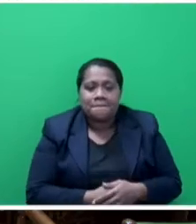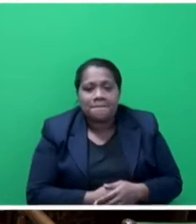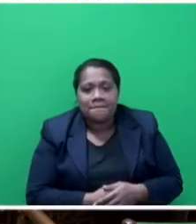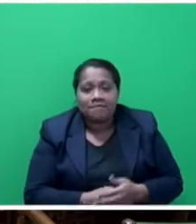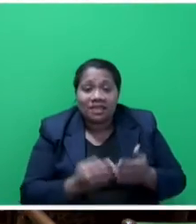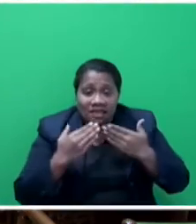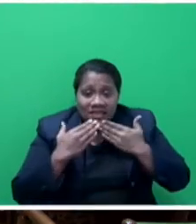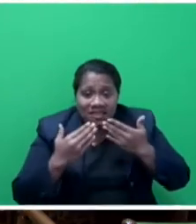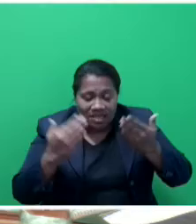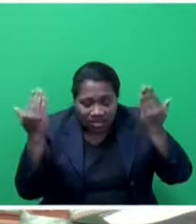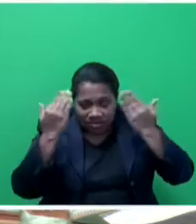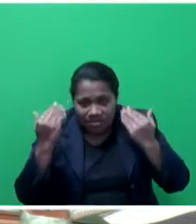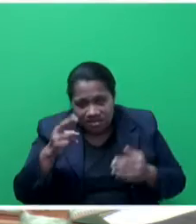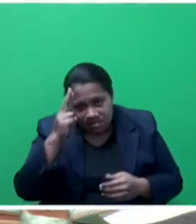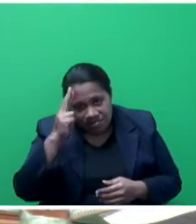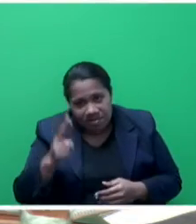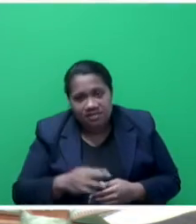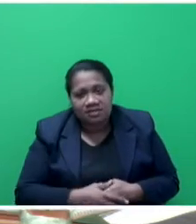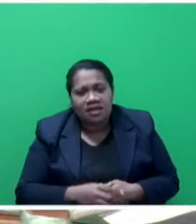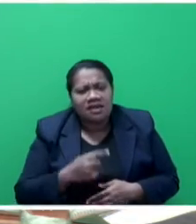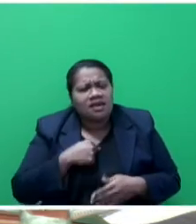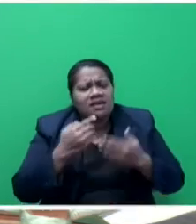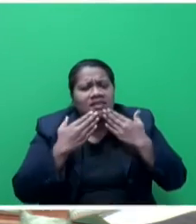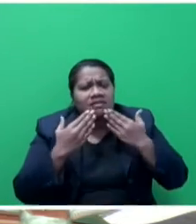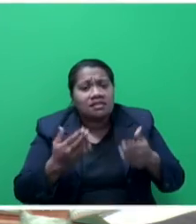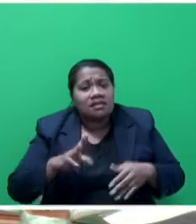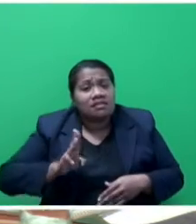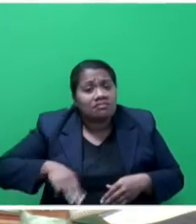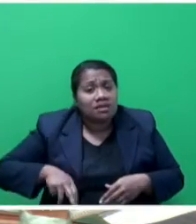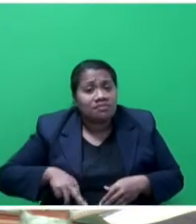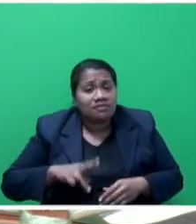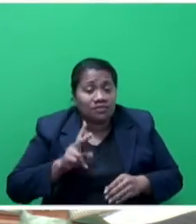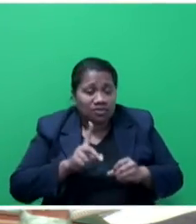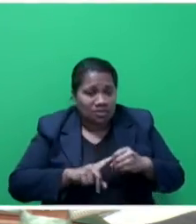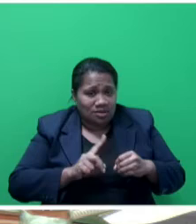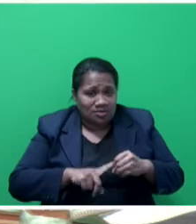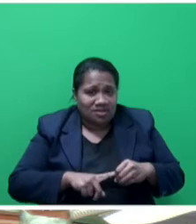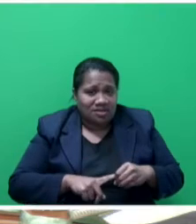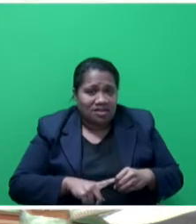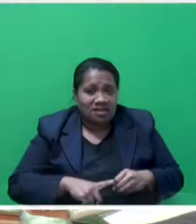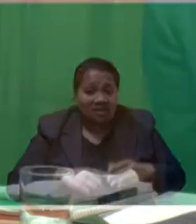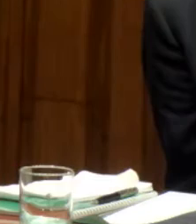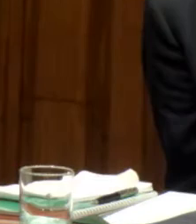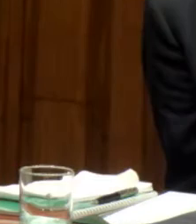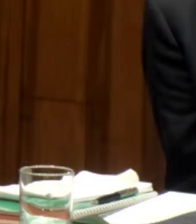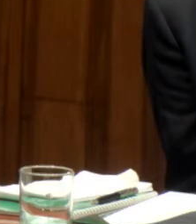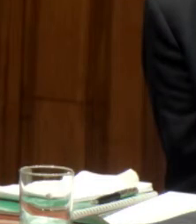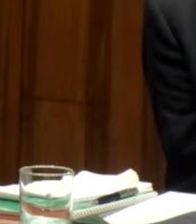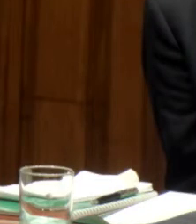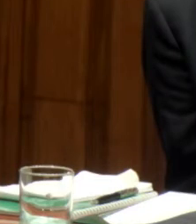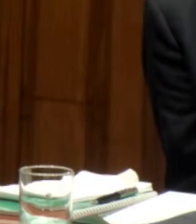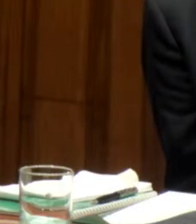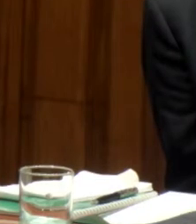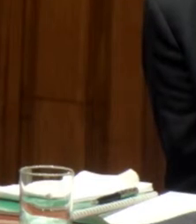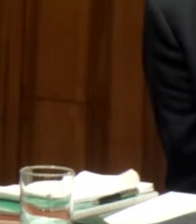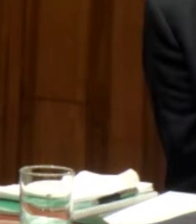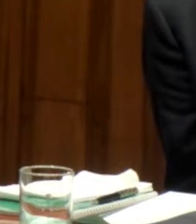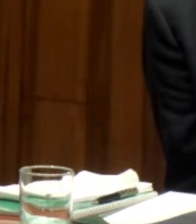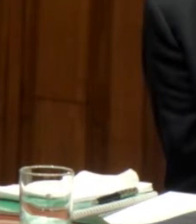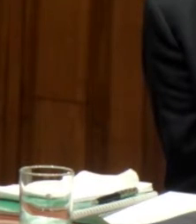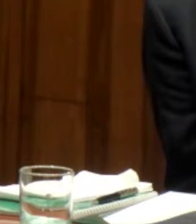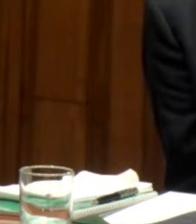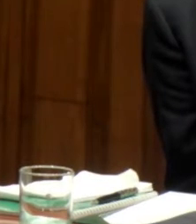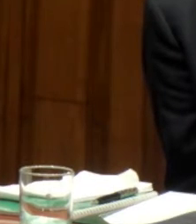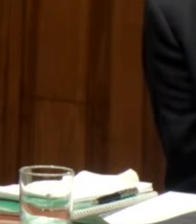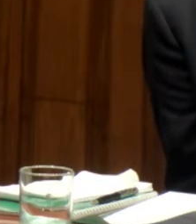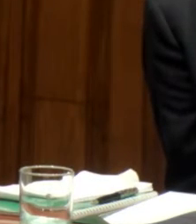Thank you, Mr. Speaker, sir. I also thank the member for his question. Mr. Speaker, sir, pre-COVID-19, there was a high